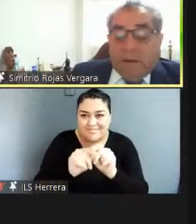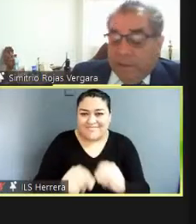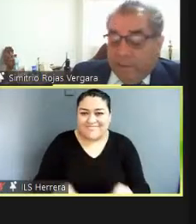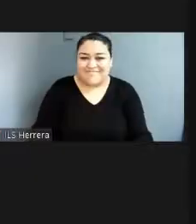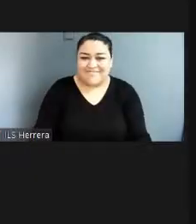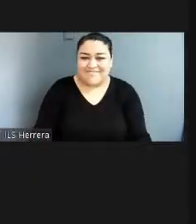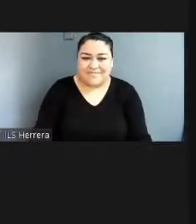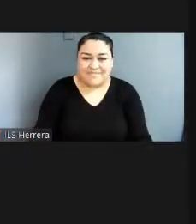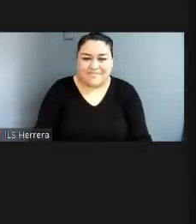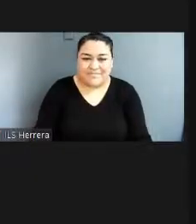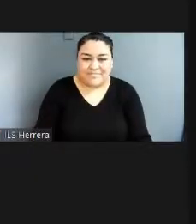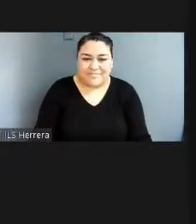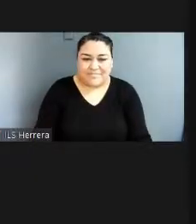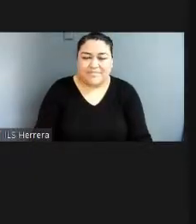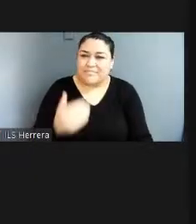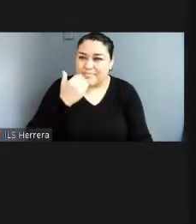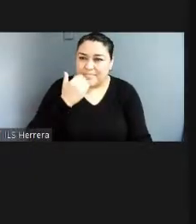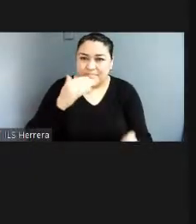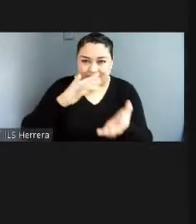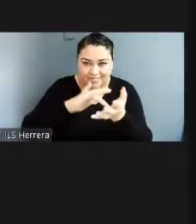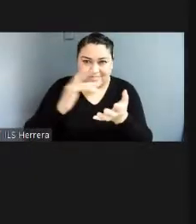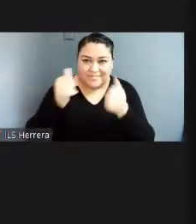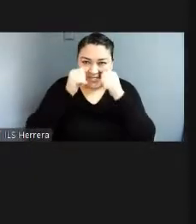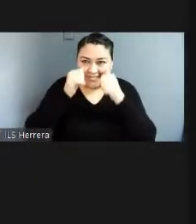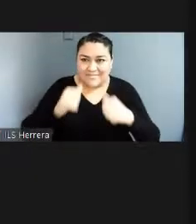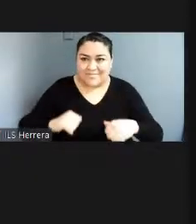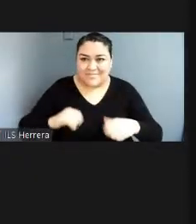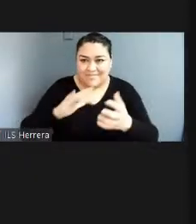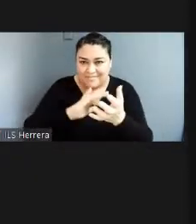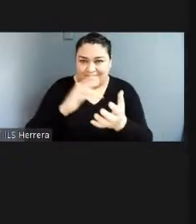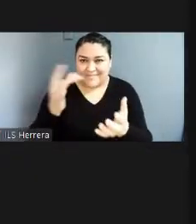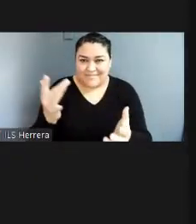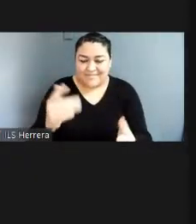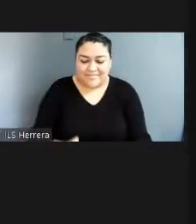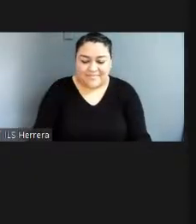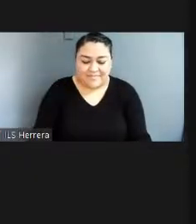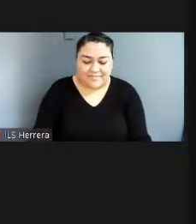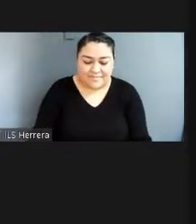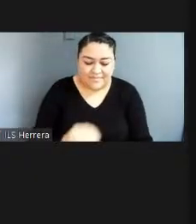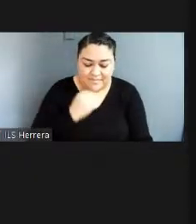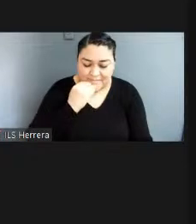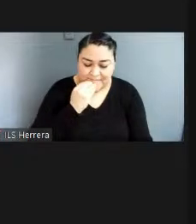I will end my presentation here. Thank you very much.